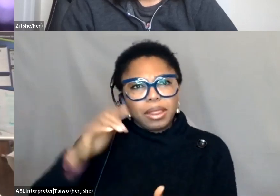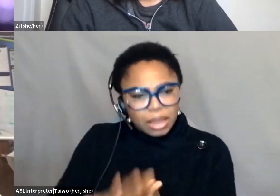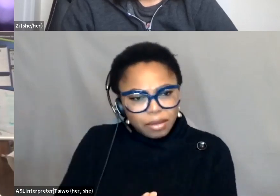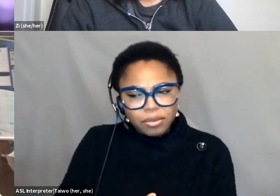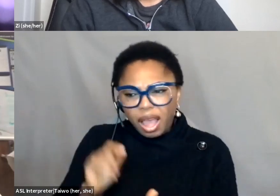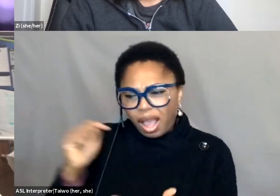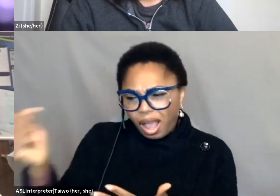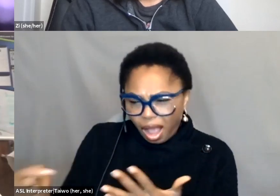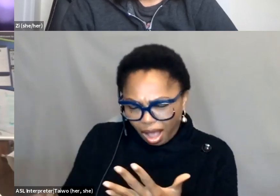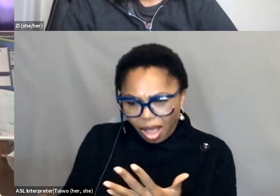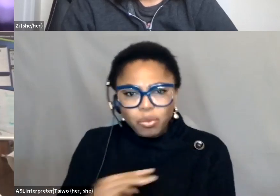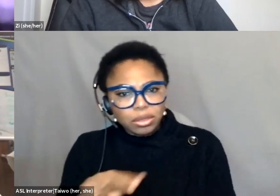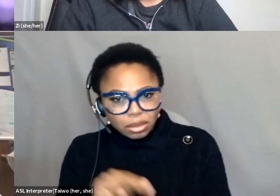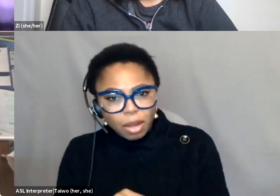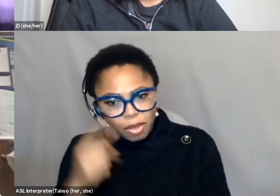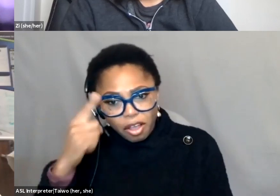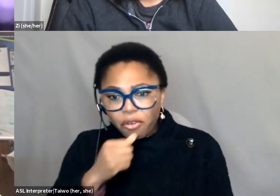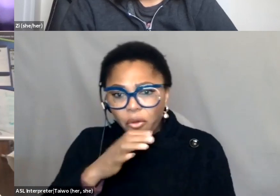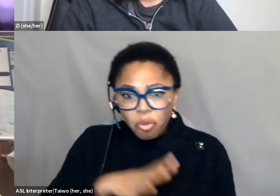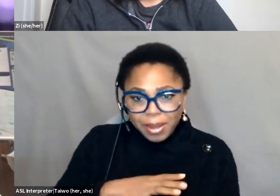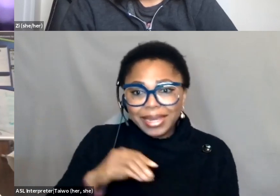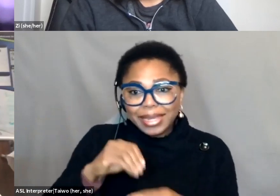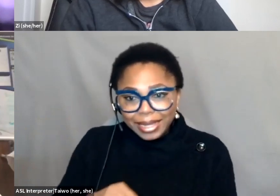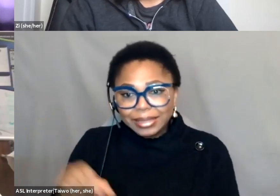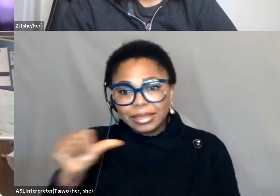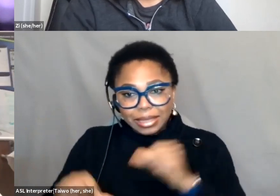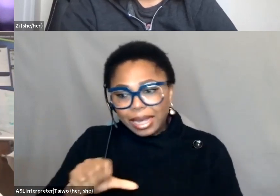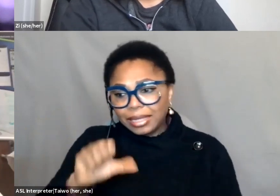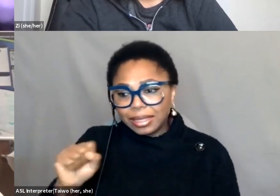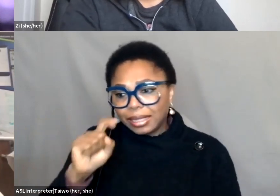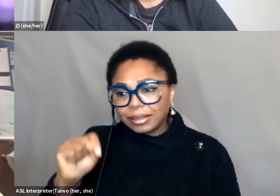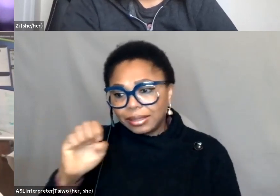all of this was normal for women in STEM.